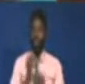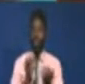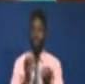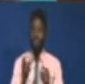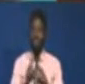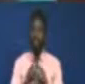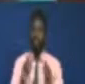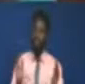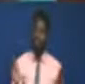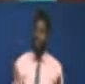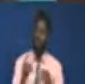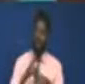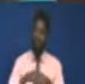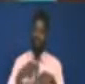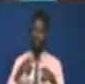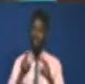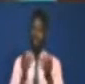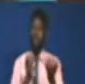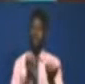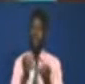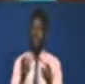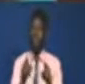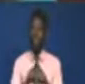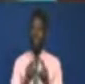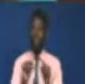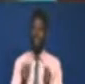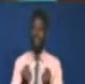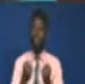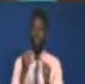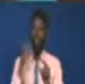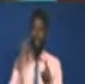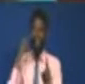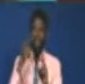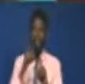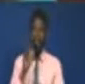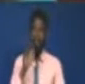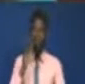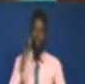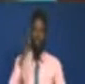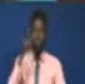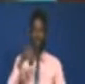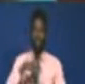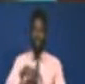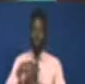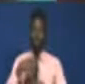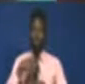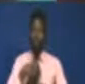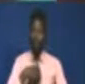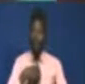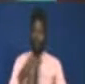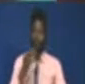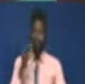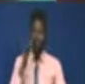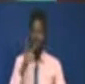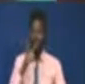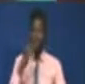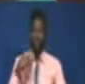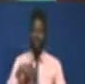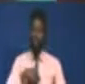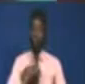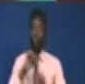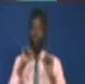do the businesses, they save for their retirement, they save for their future. And we'll be able to protect their